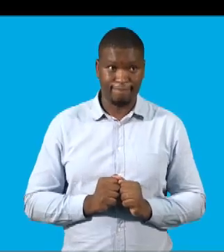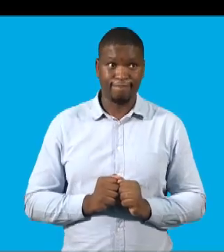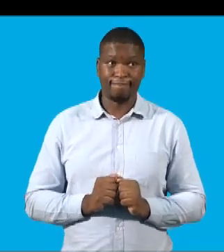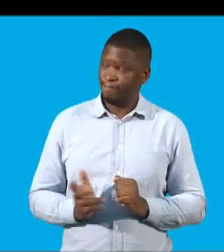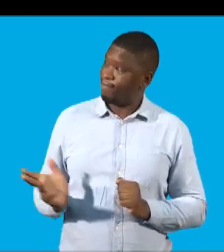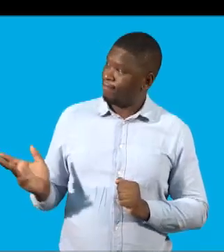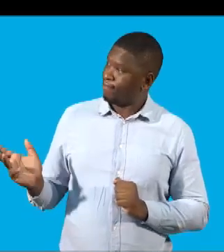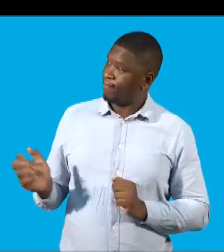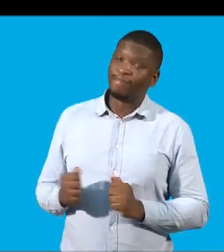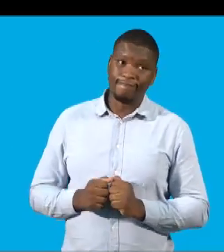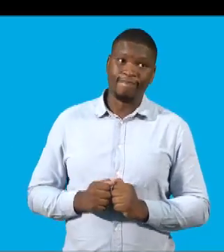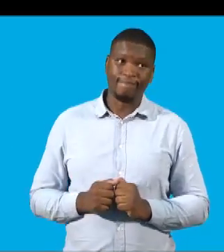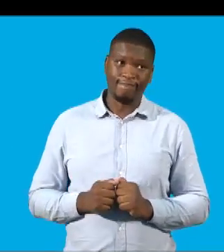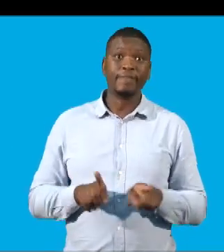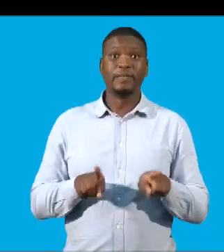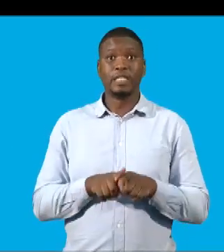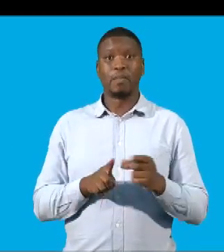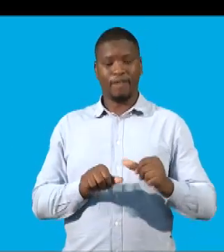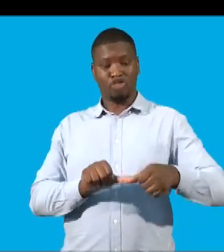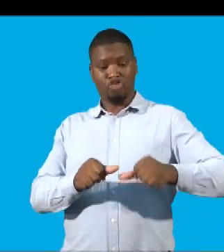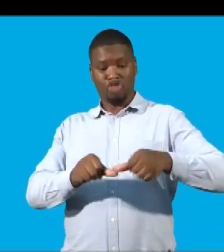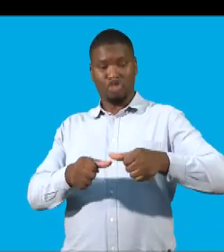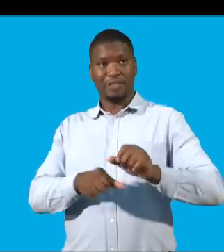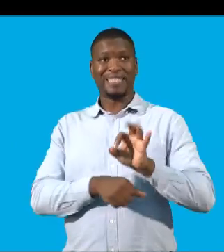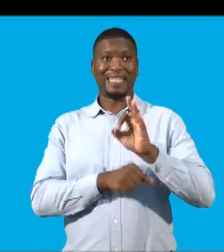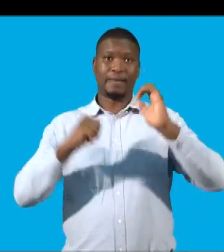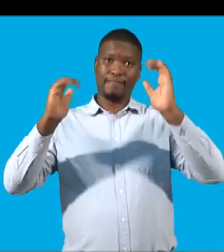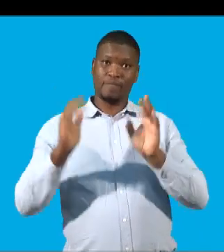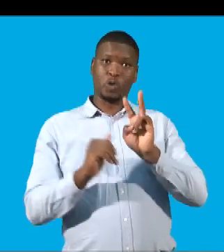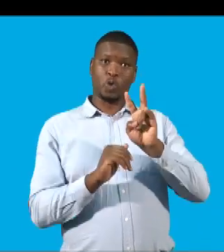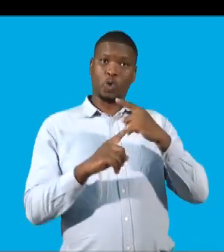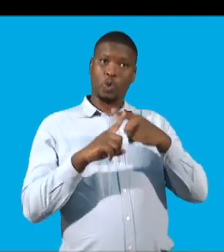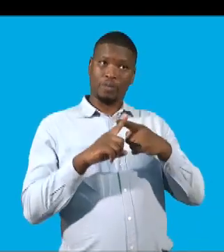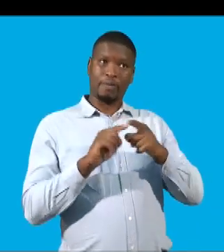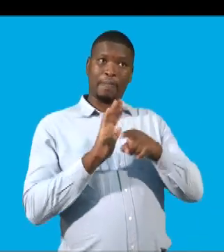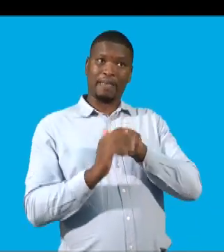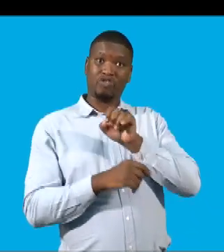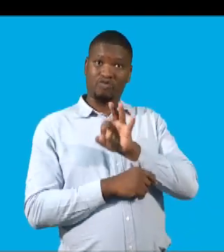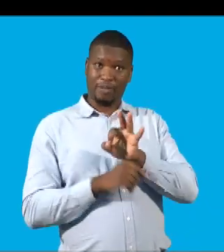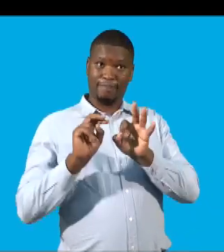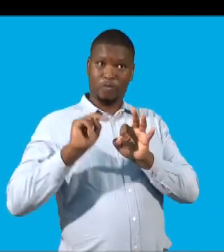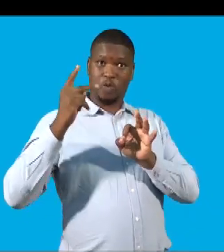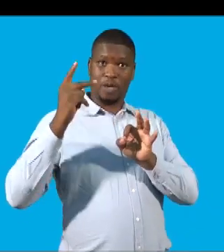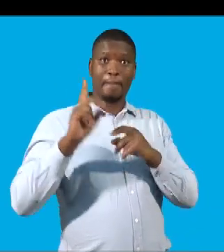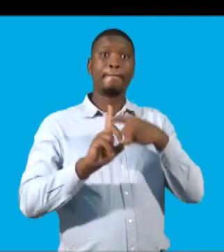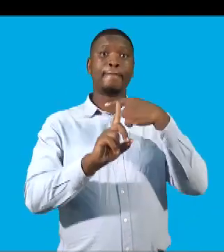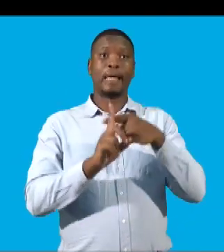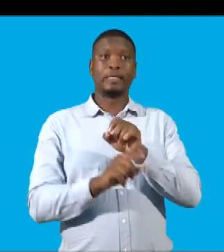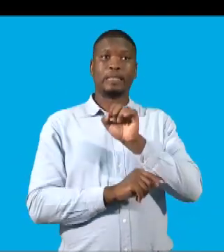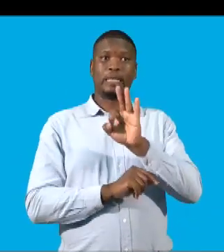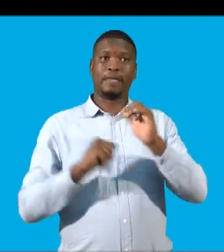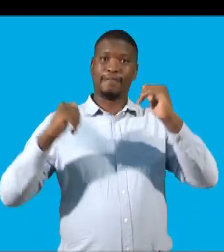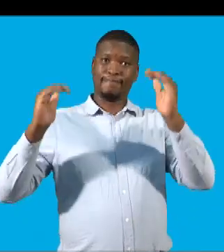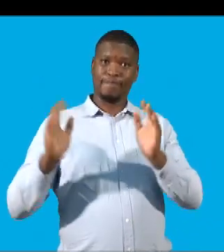given the series 3 open bracket 2x minus 3, and that bracket has been squared, plus 3 open